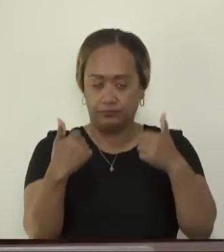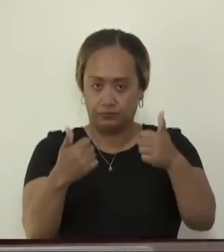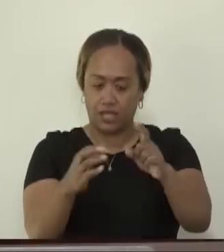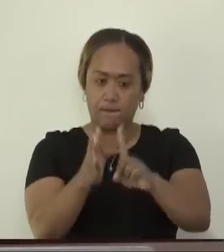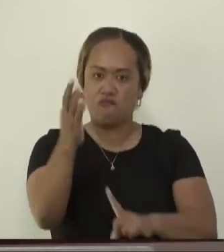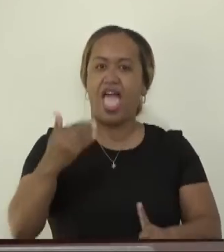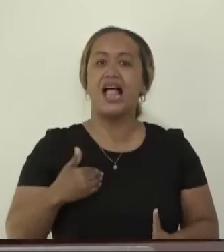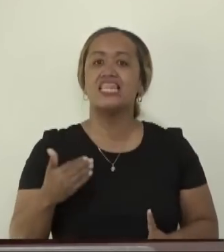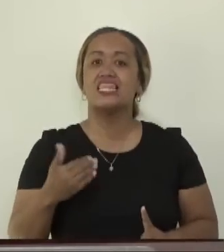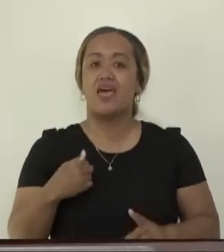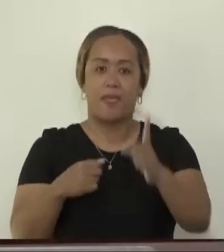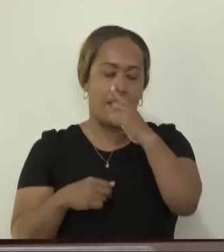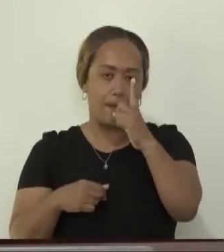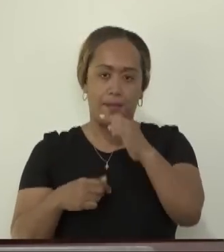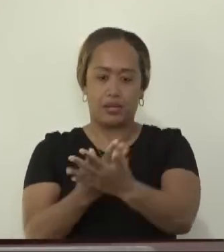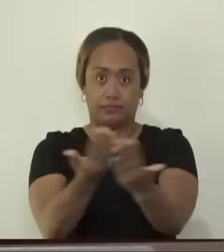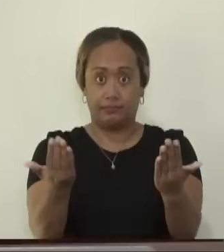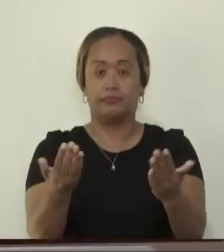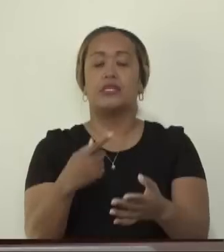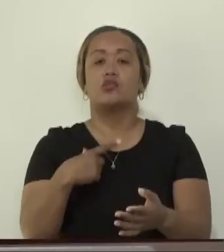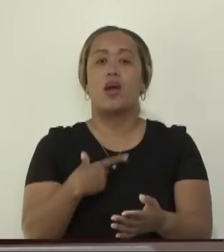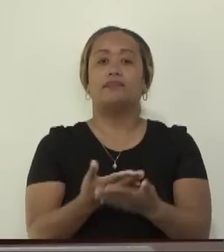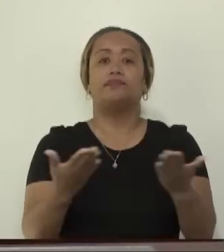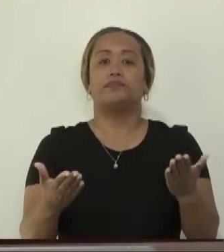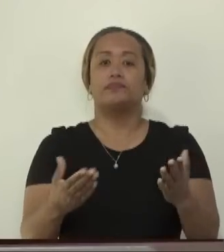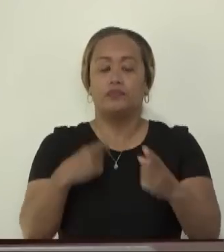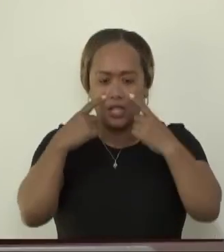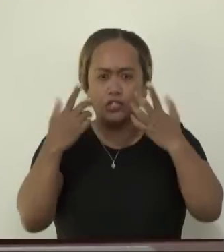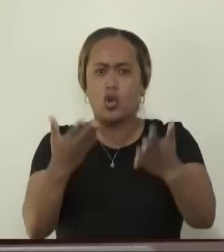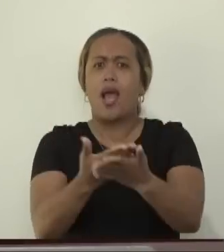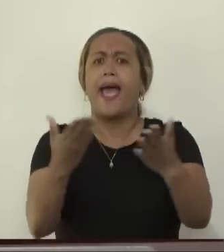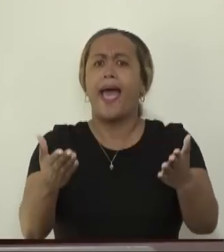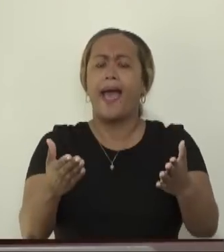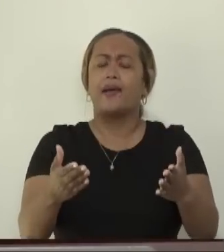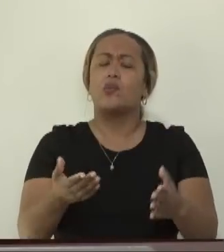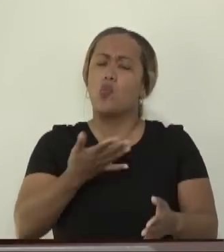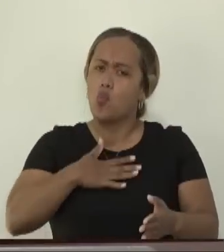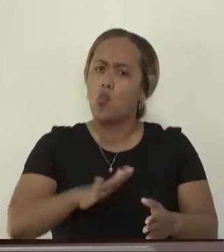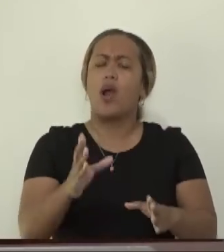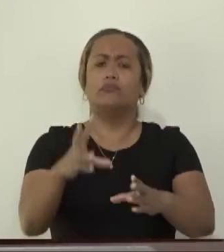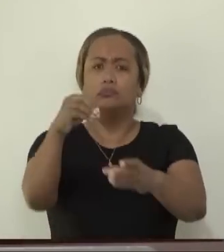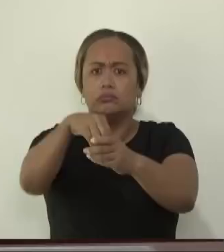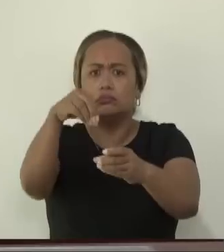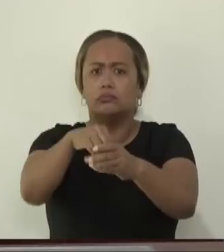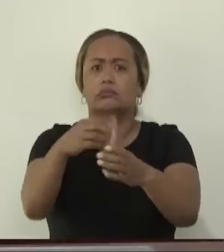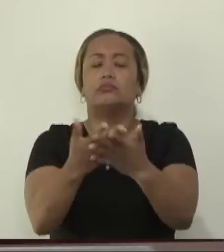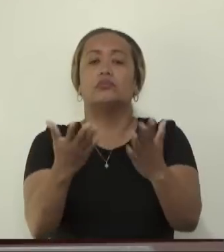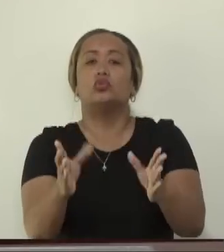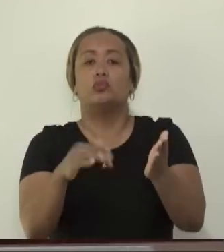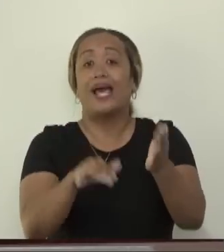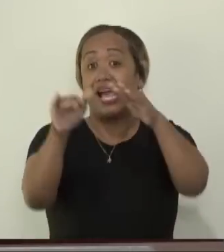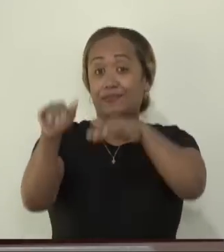the well-being of our people. We've also demonstrated our willingness to engage and